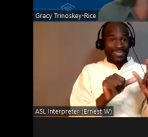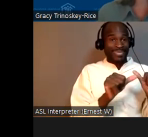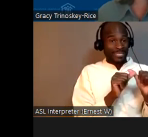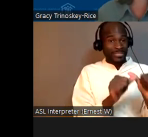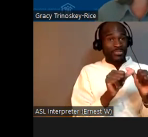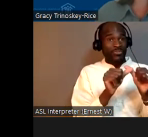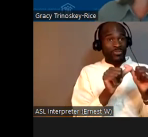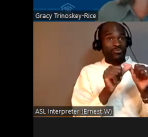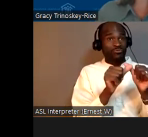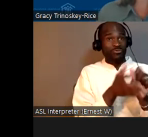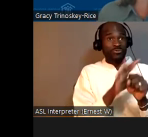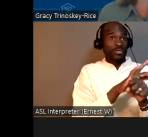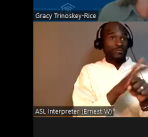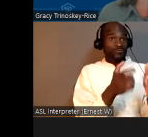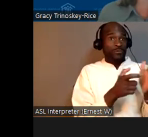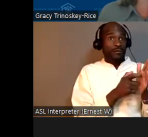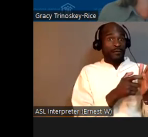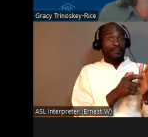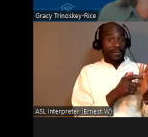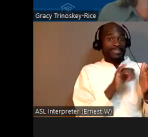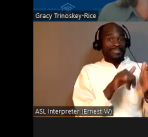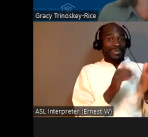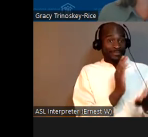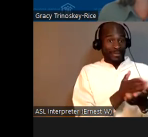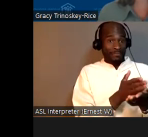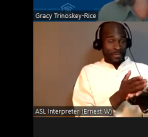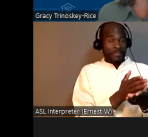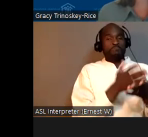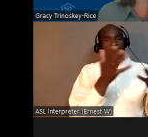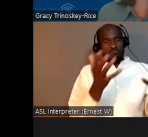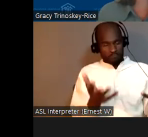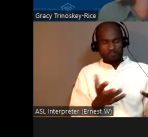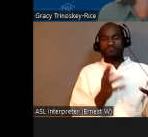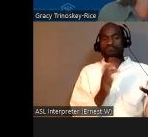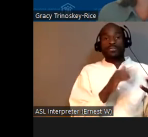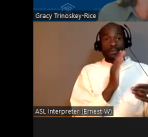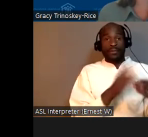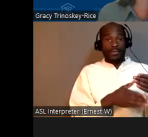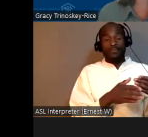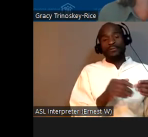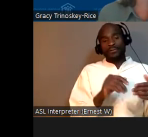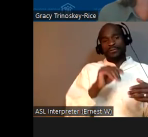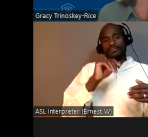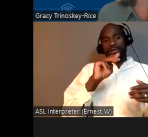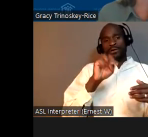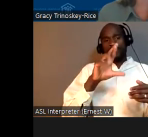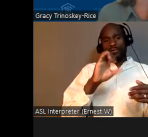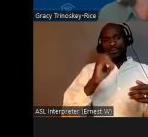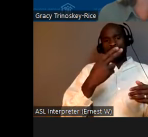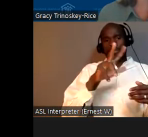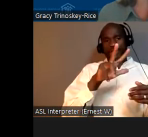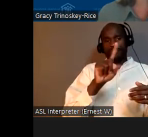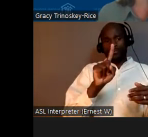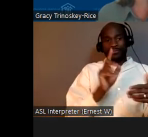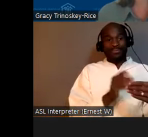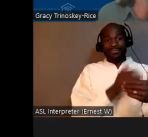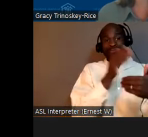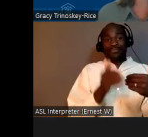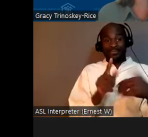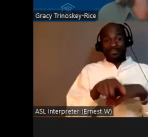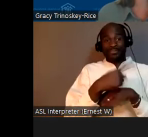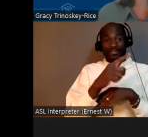requirements. On March 31st, that expired, as I mentioned. On April 1st, the very next day,